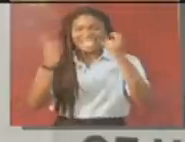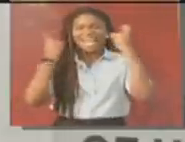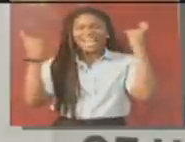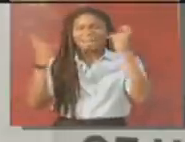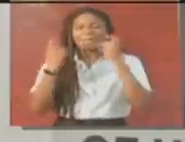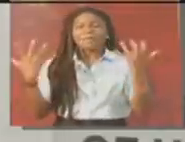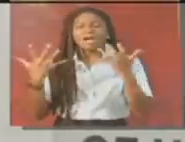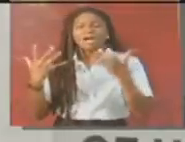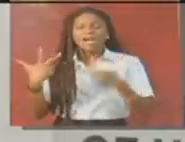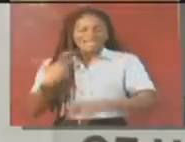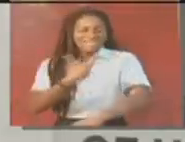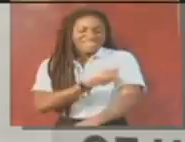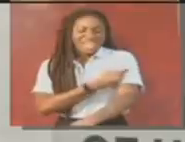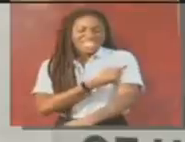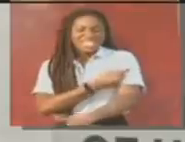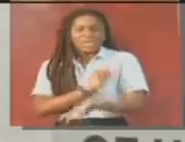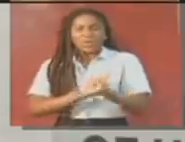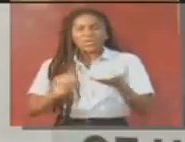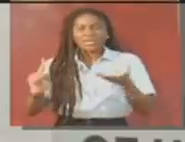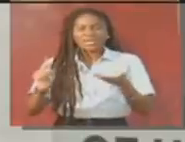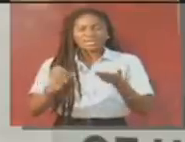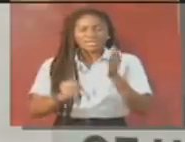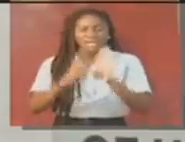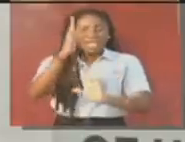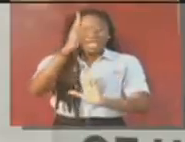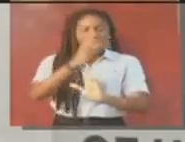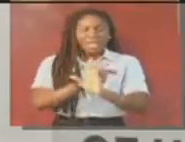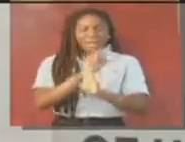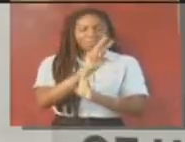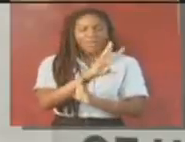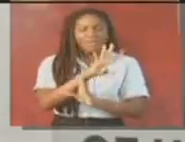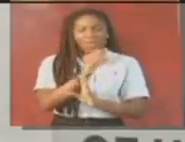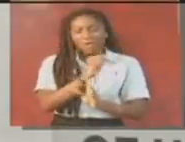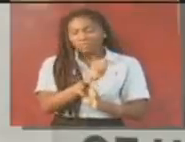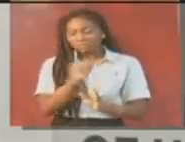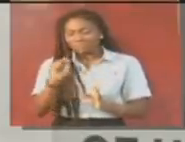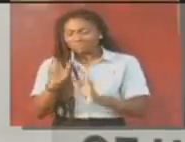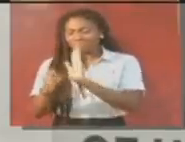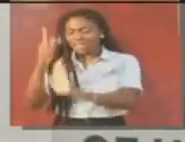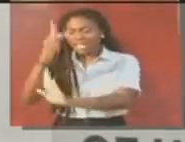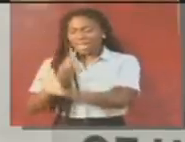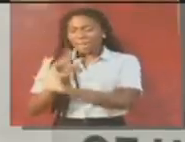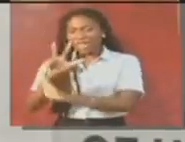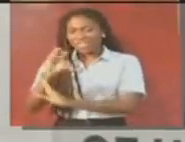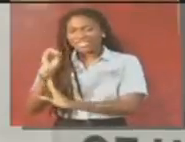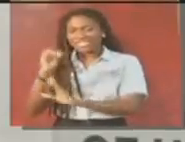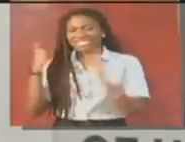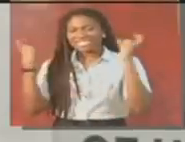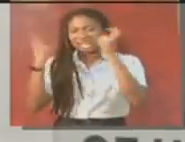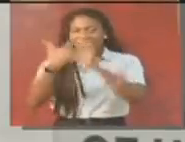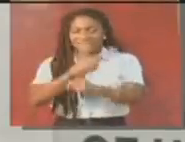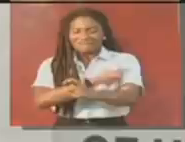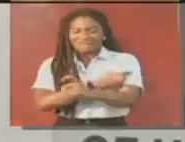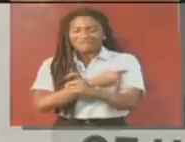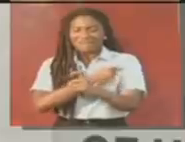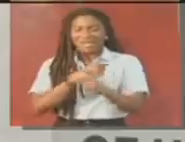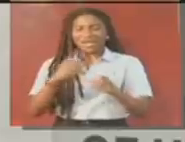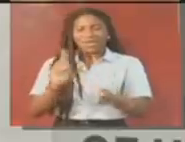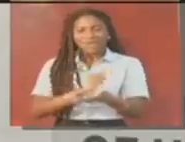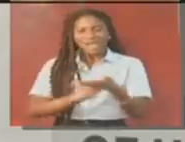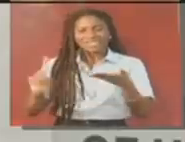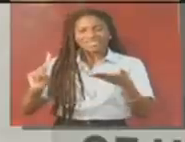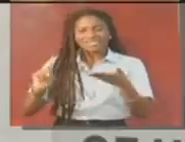period April the 24th to the 30th. This year's theme is Vaccines Bring Us